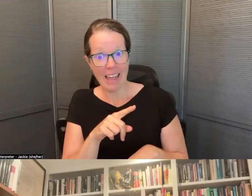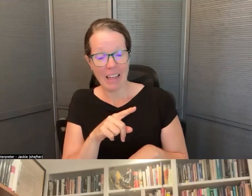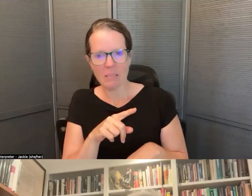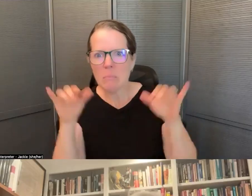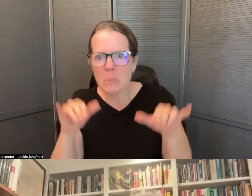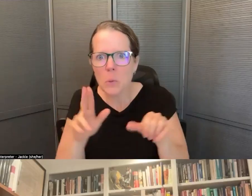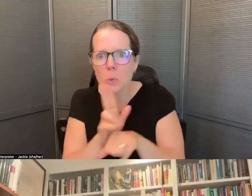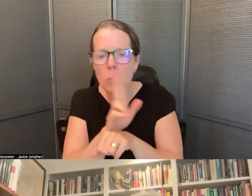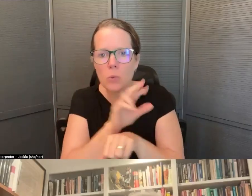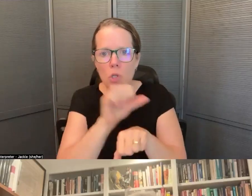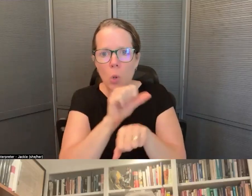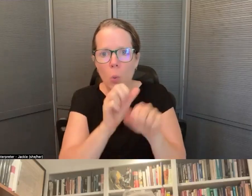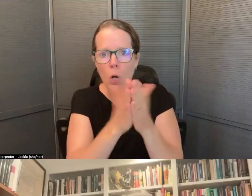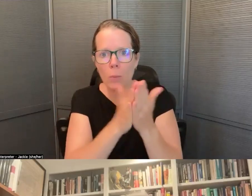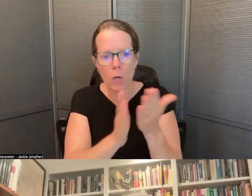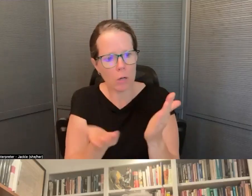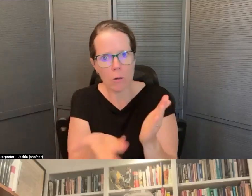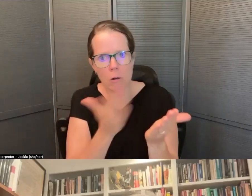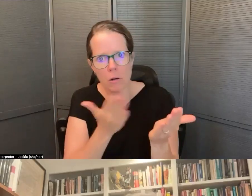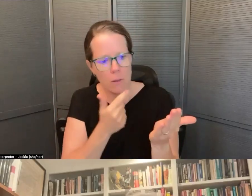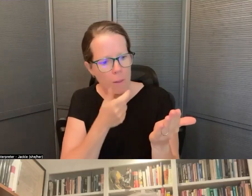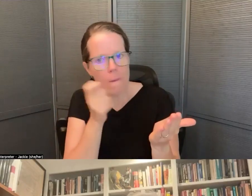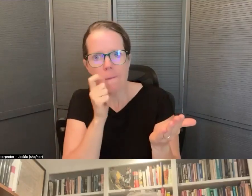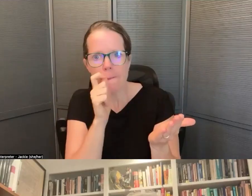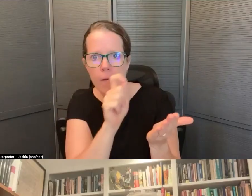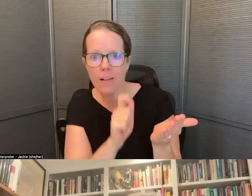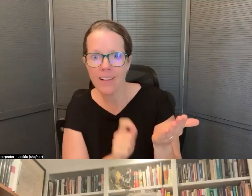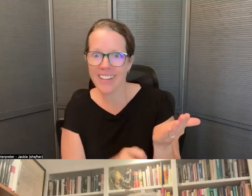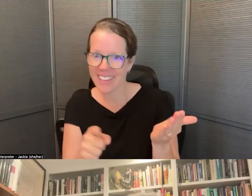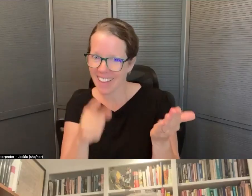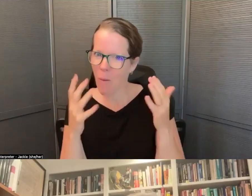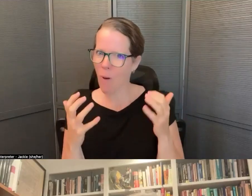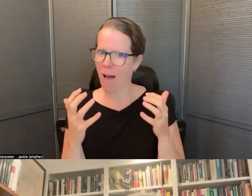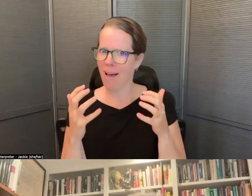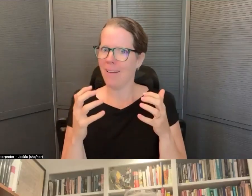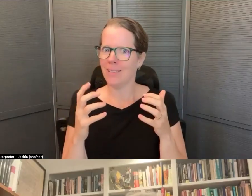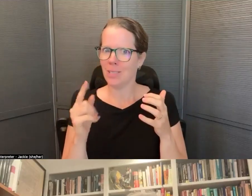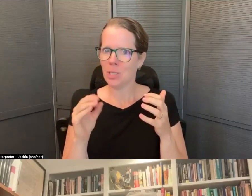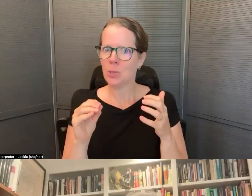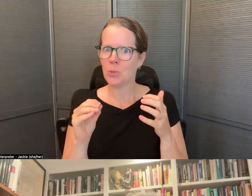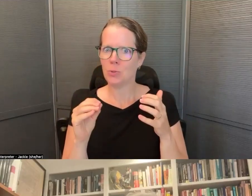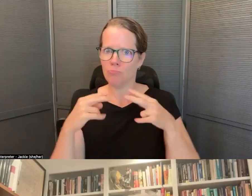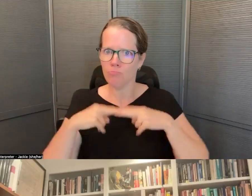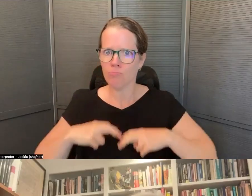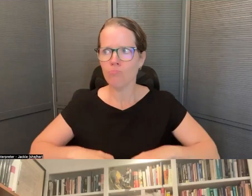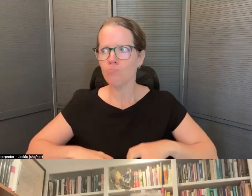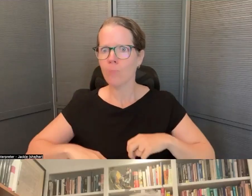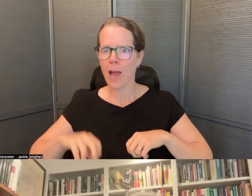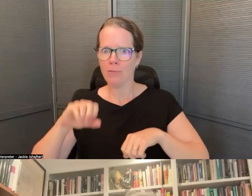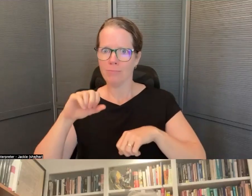and wanting to work on continuing to build themselves and work on themselves. It's been wonderful.